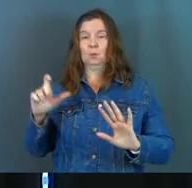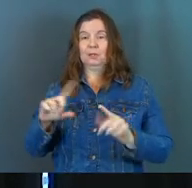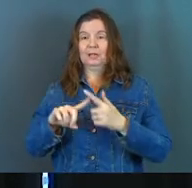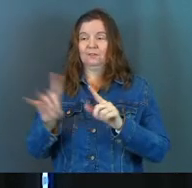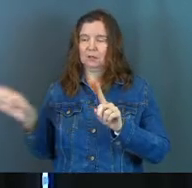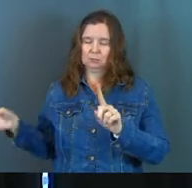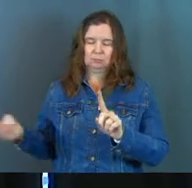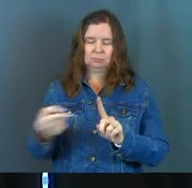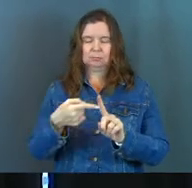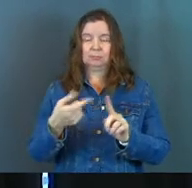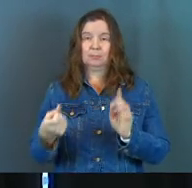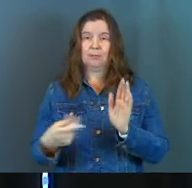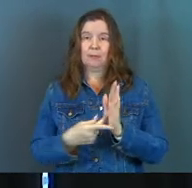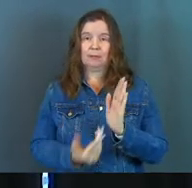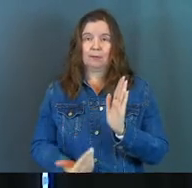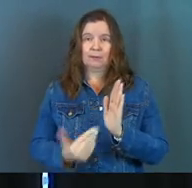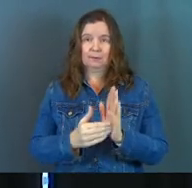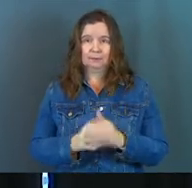need a friend.